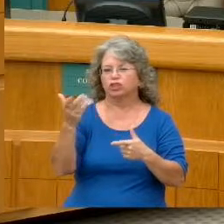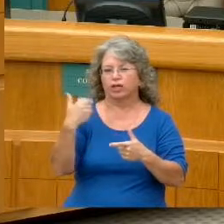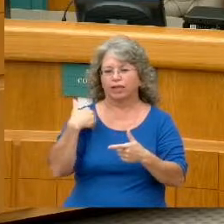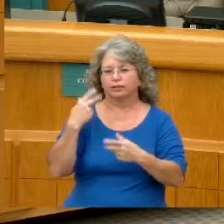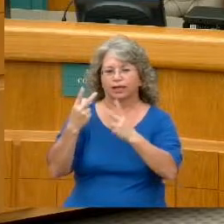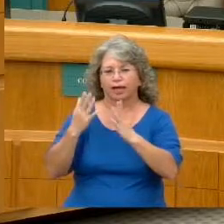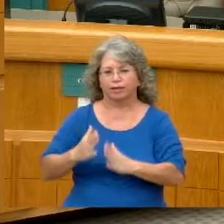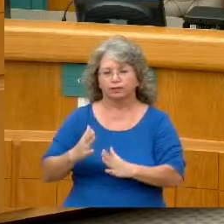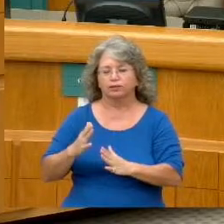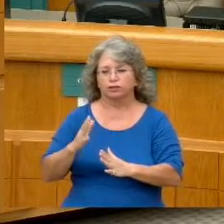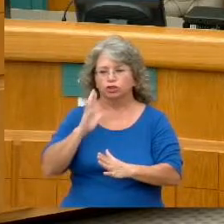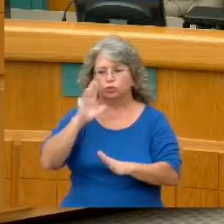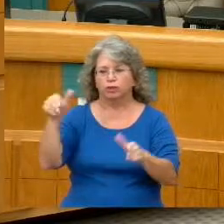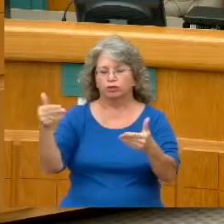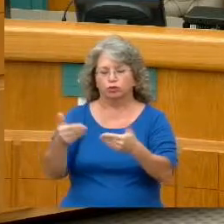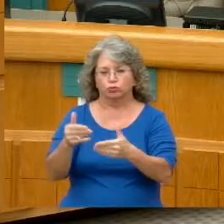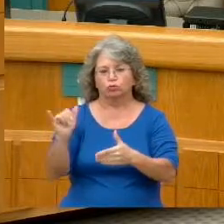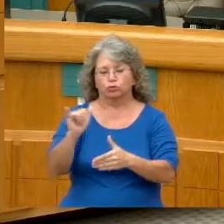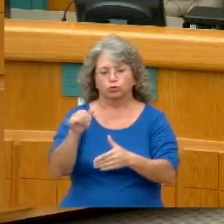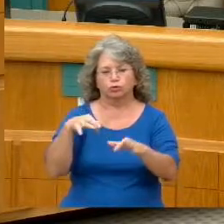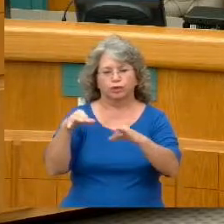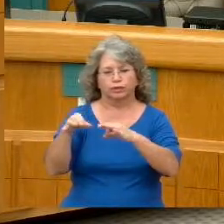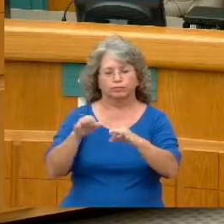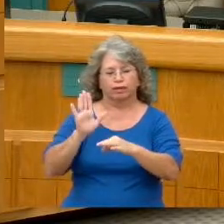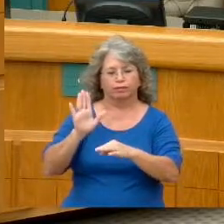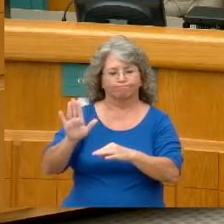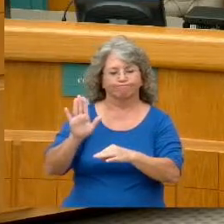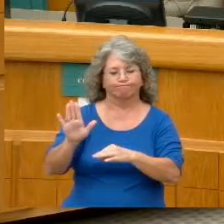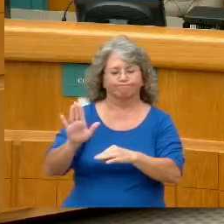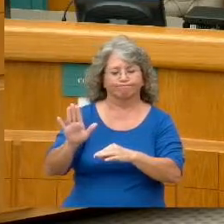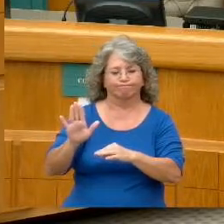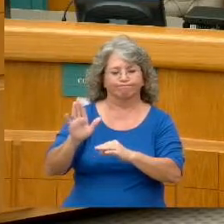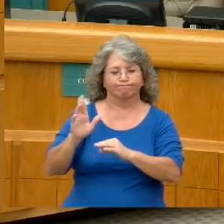has got a guest with her that she'll introduce and explain